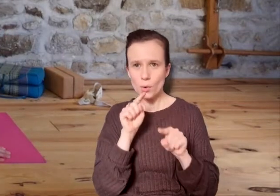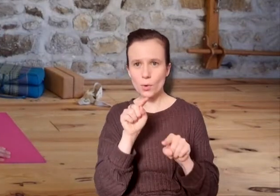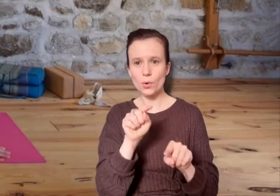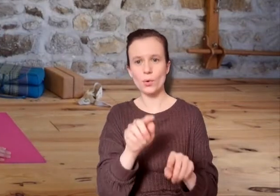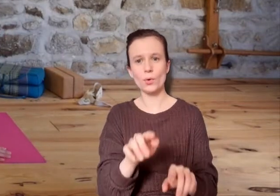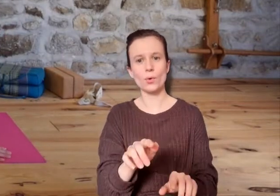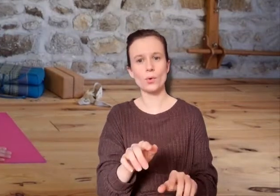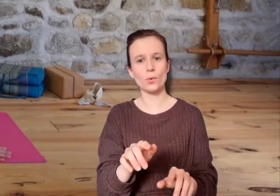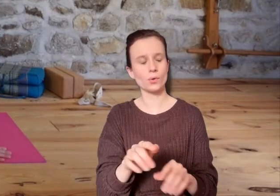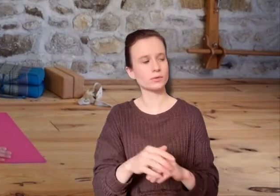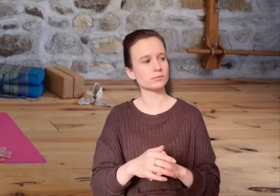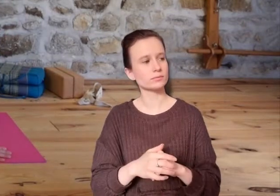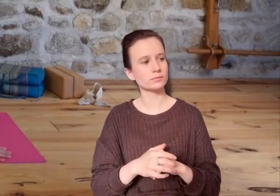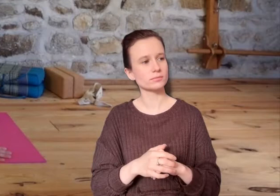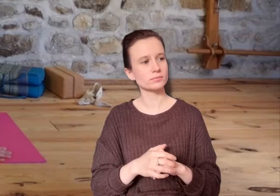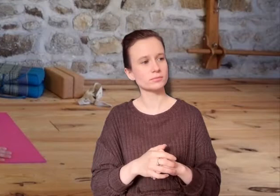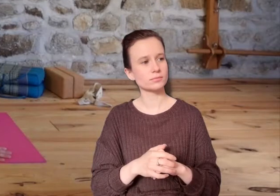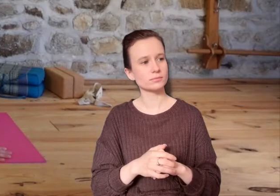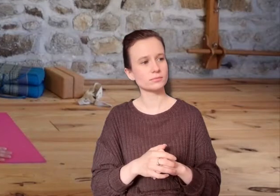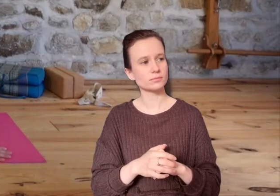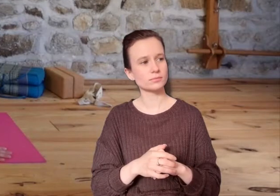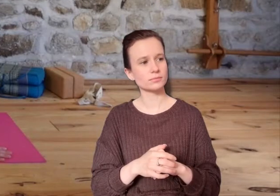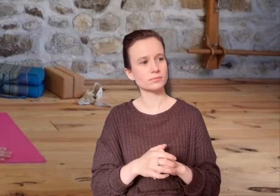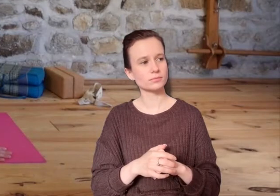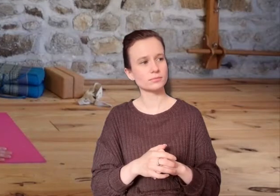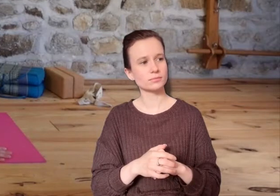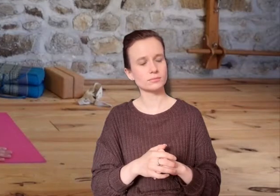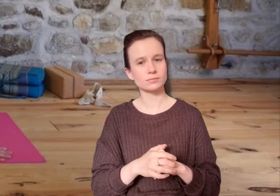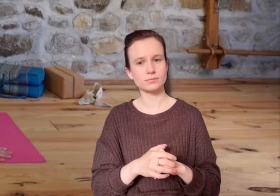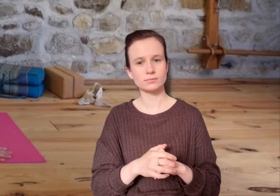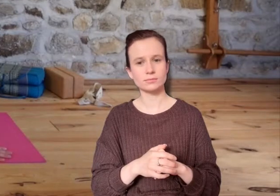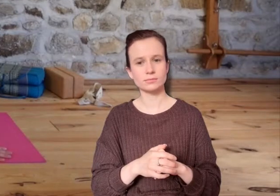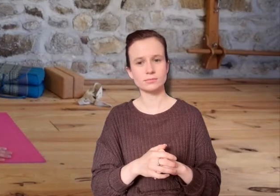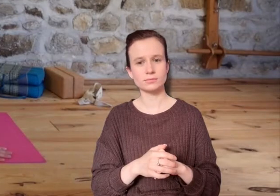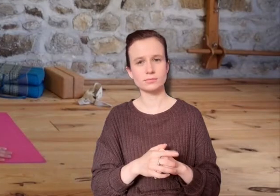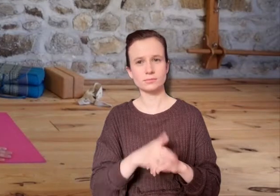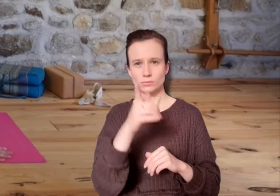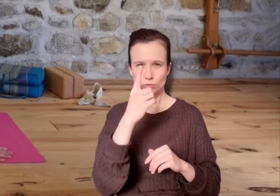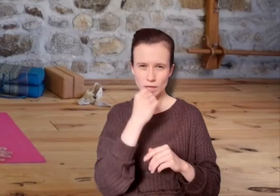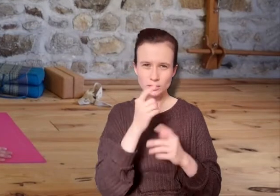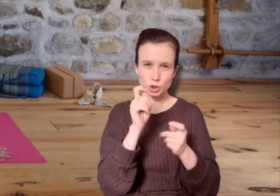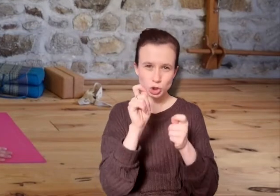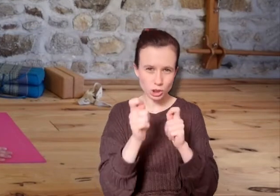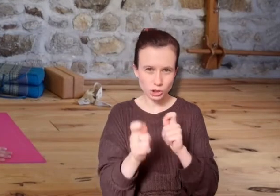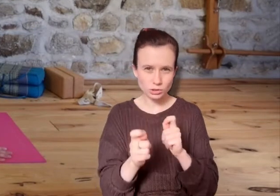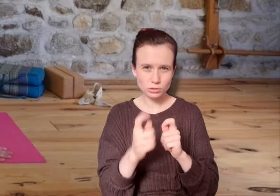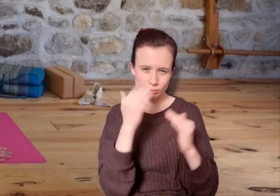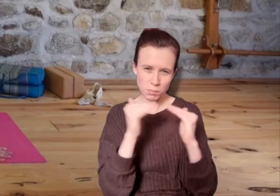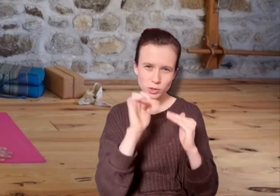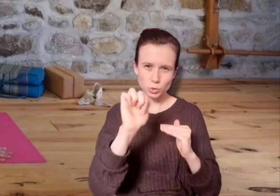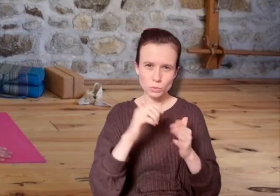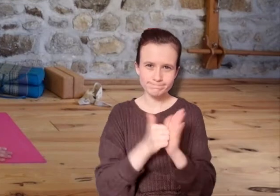into a down dog, making any little adjustments in the middle of it that you need. We're going to stay here as we